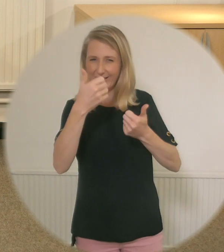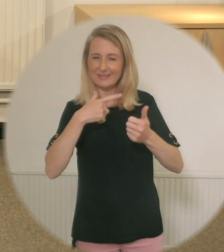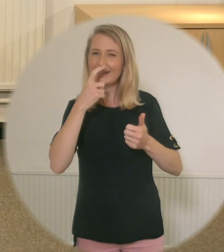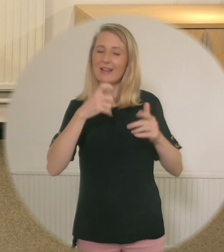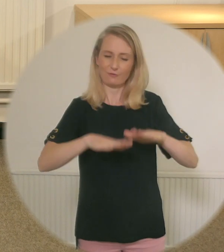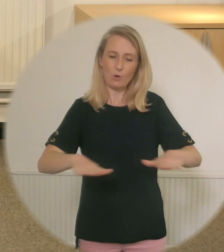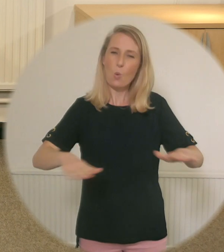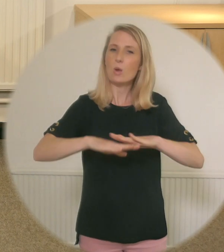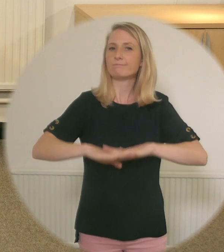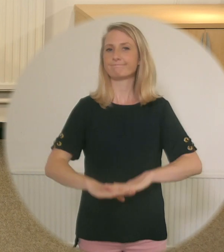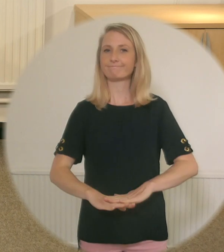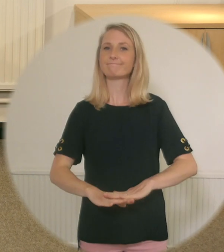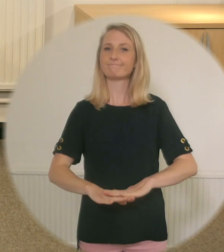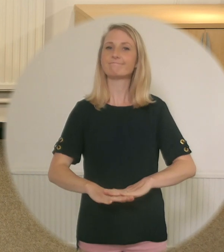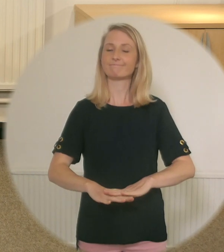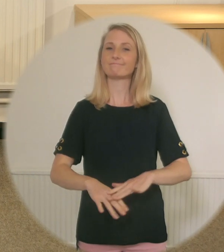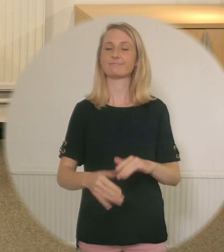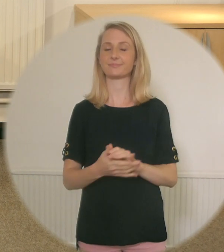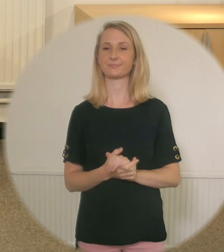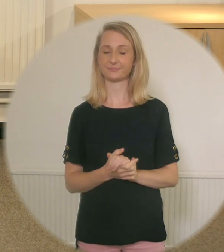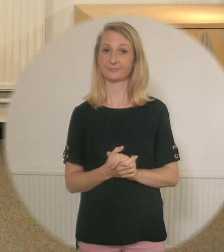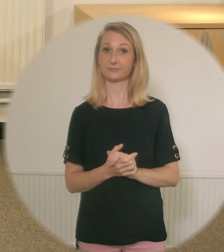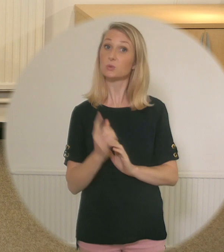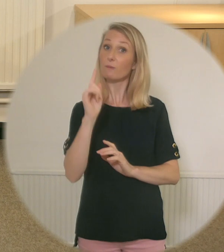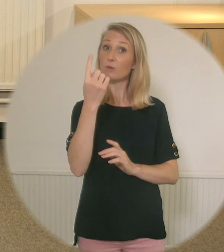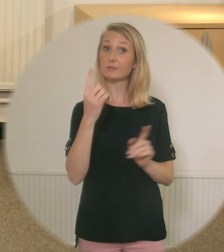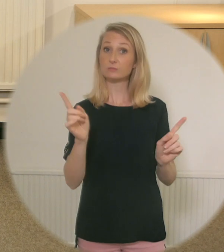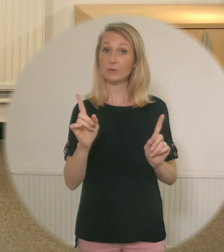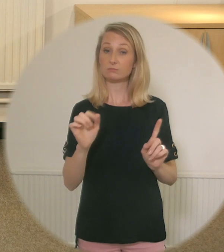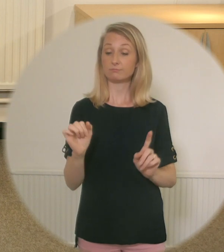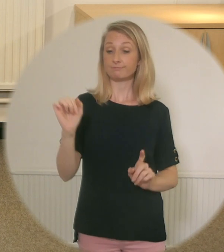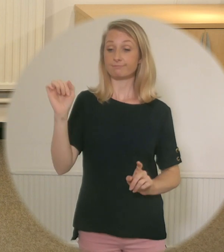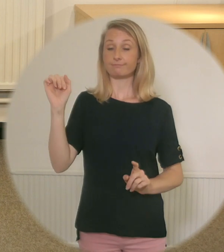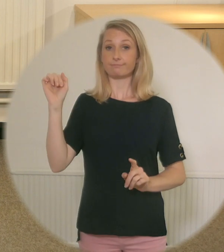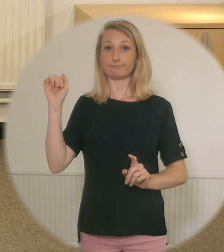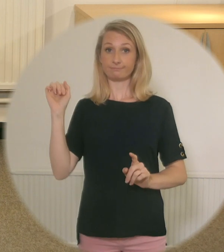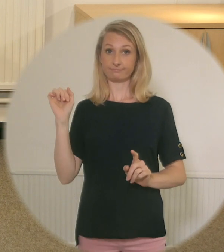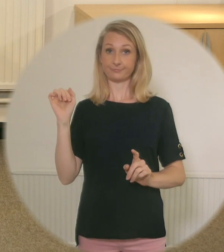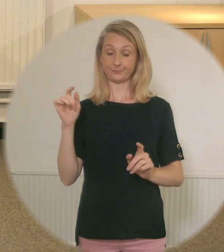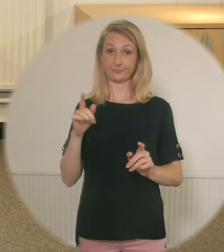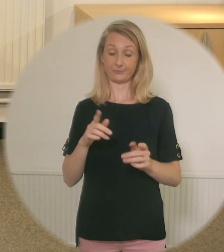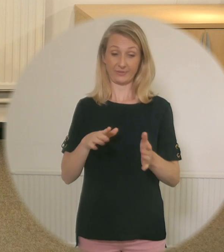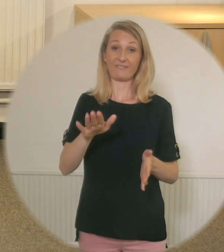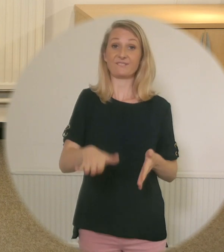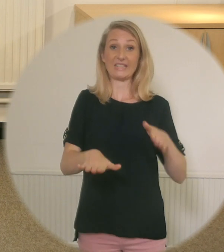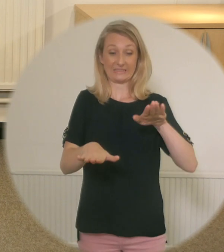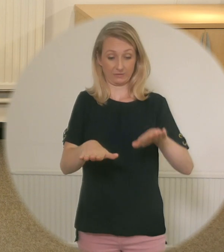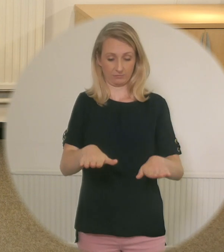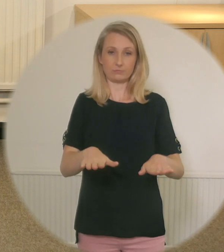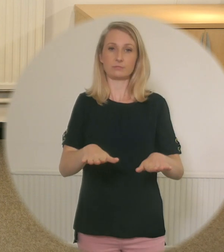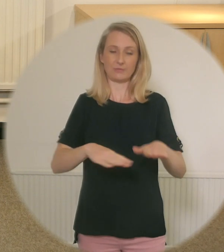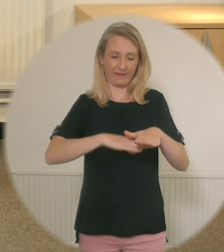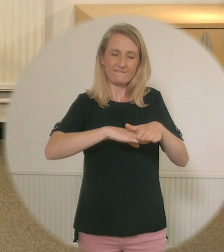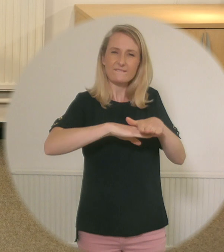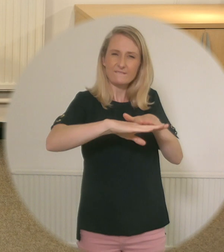So we're going to begin by sitting nice and upright. So place your feet flat onto the floor. If you find